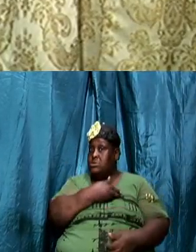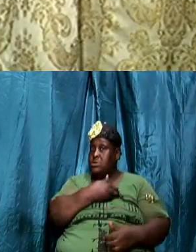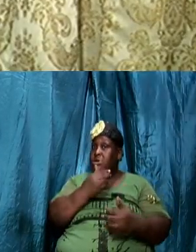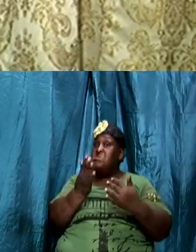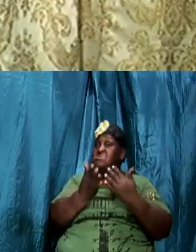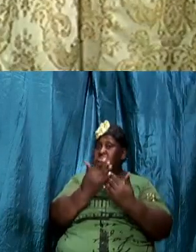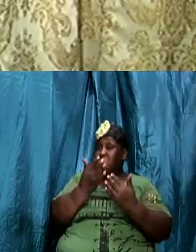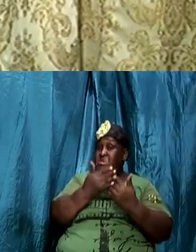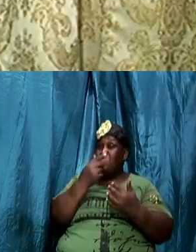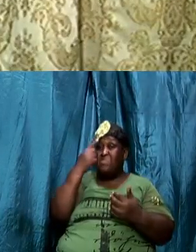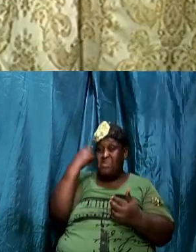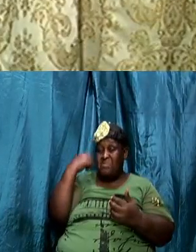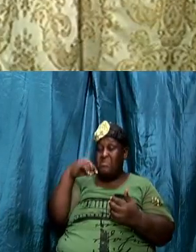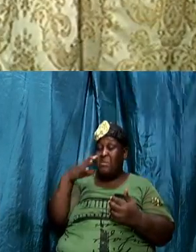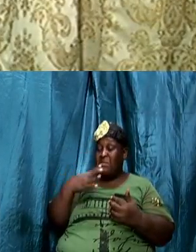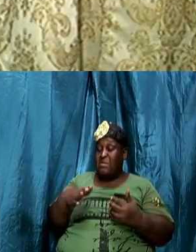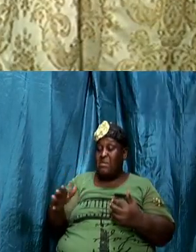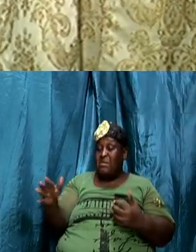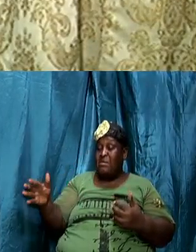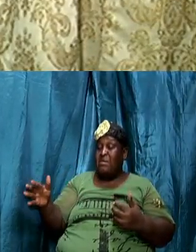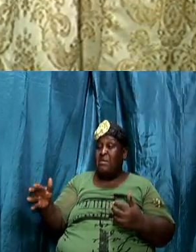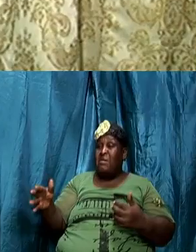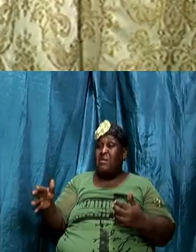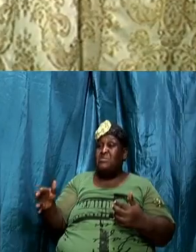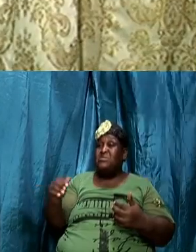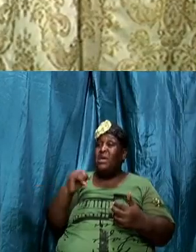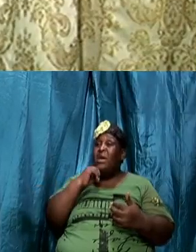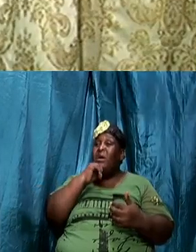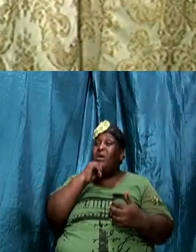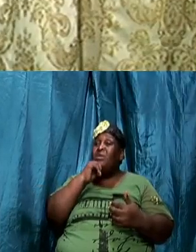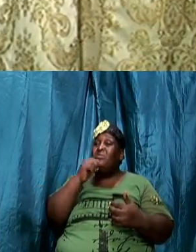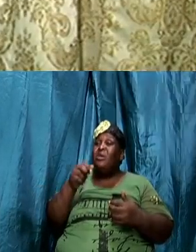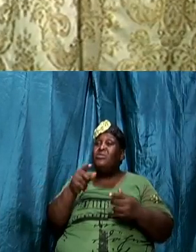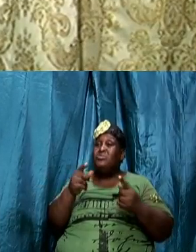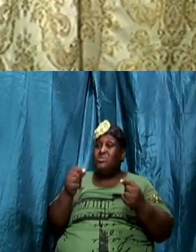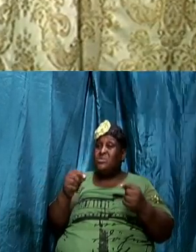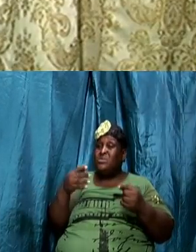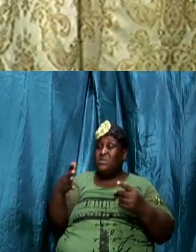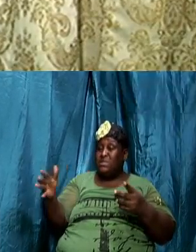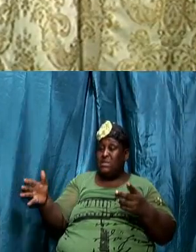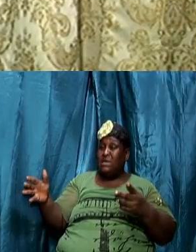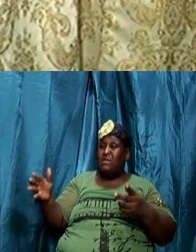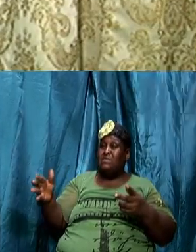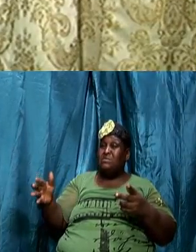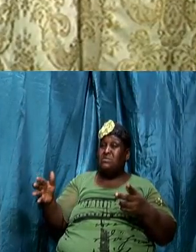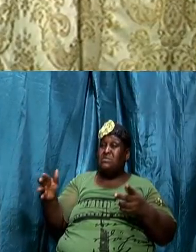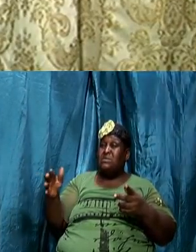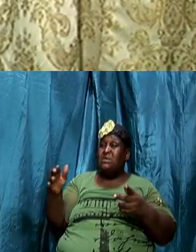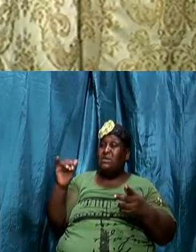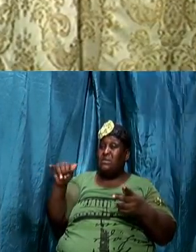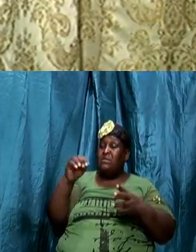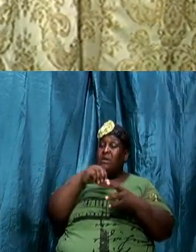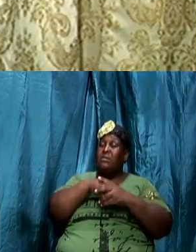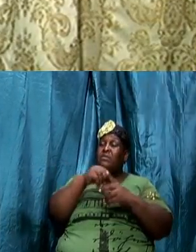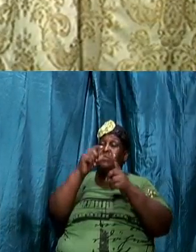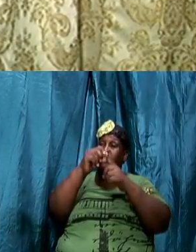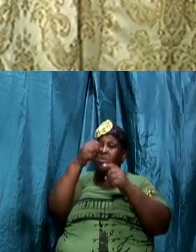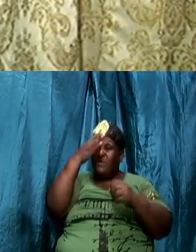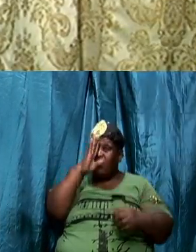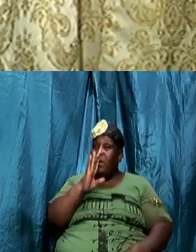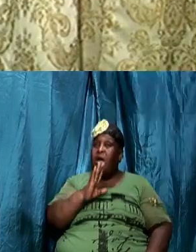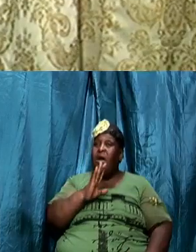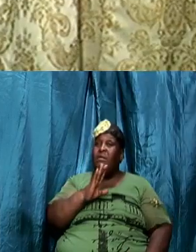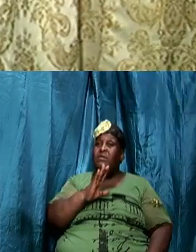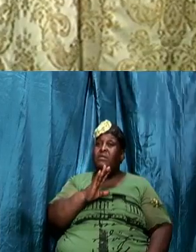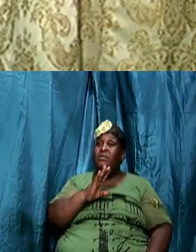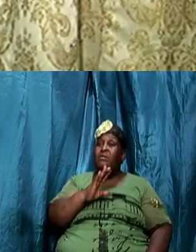we are naive to the things that are contained in the word. Walking in the word is crucial. It